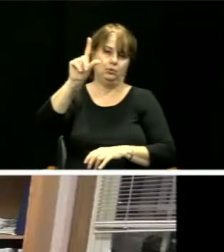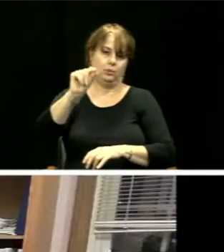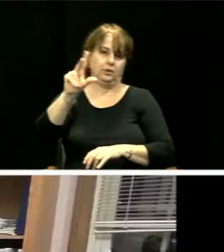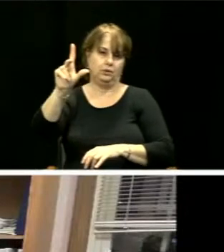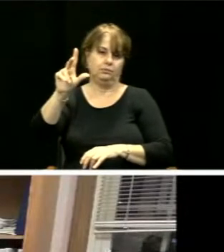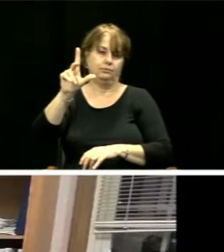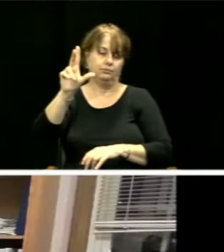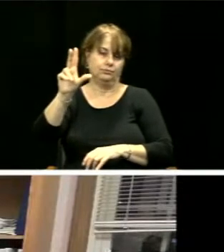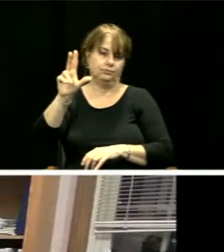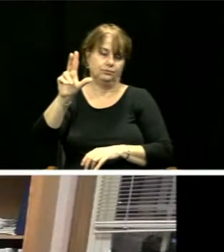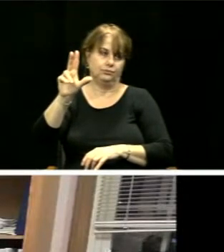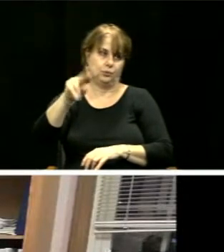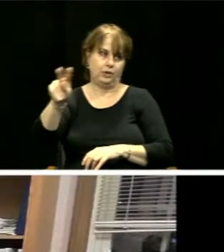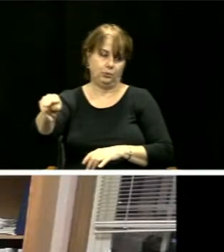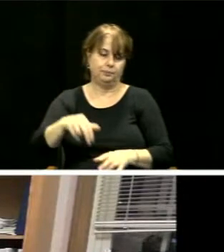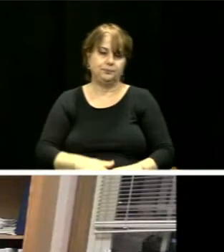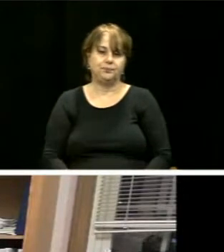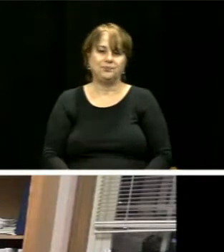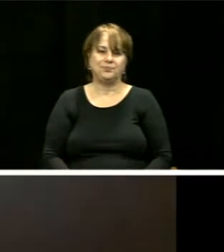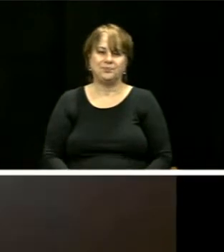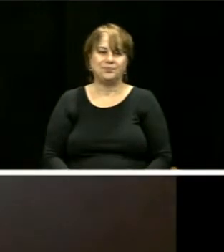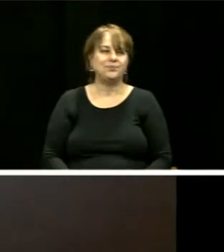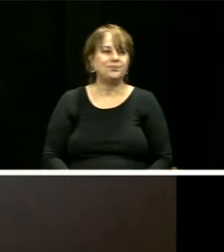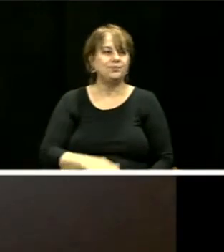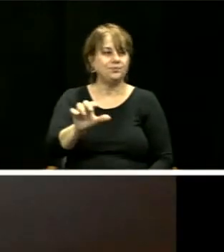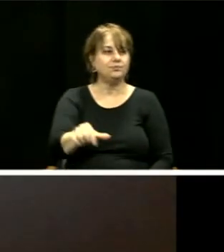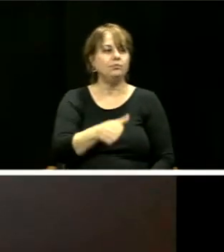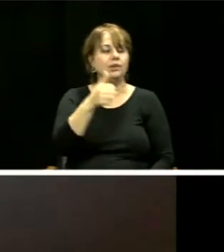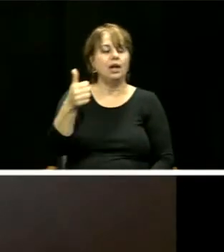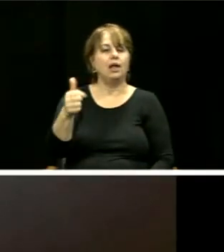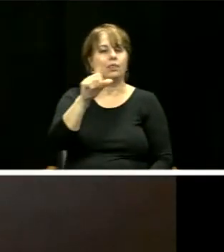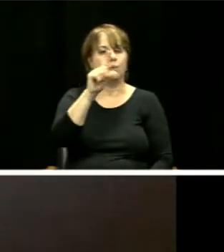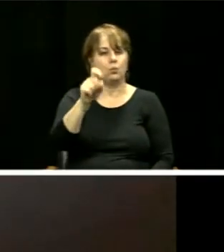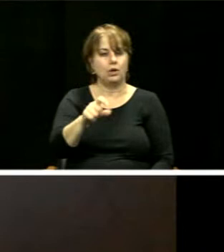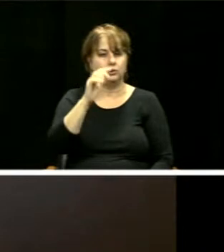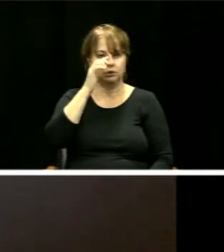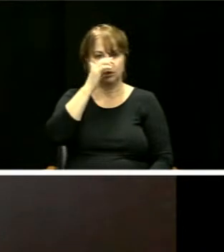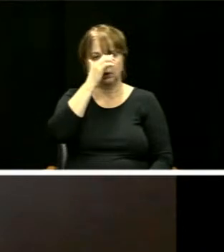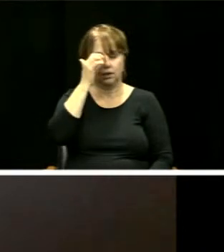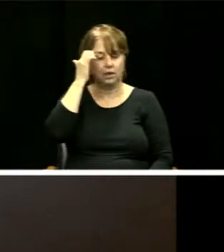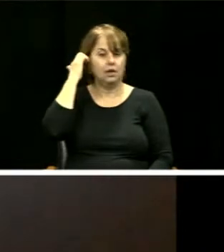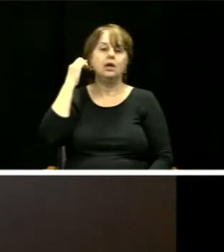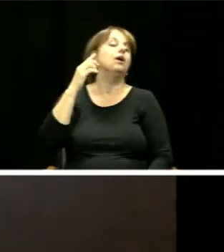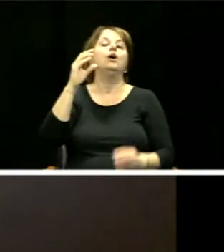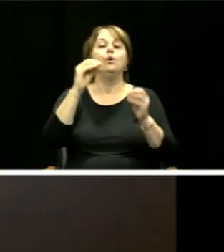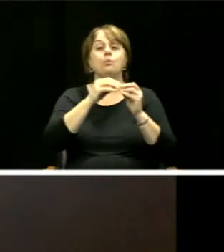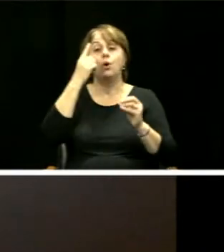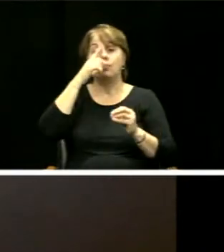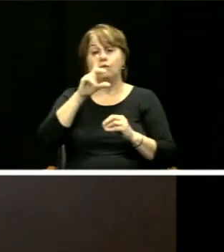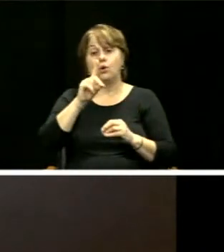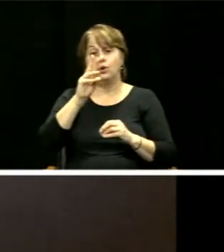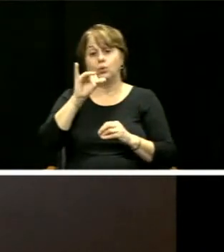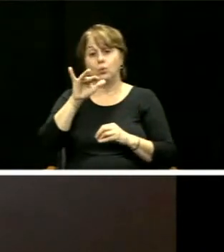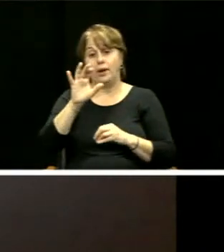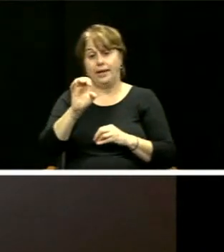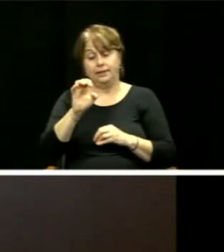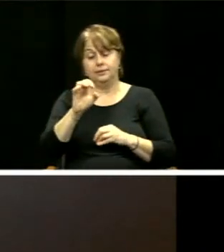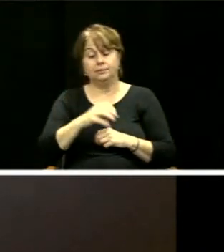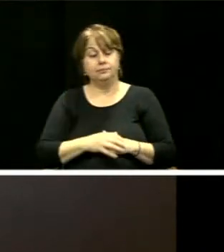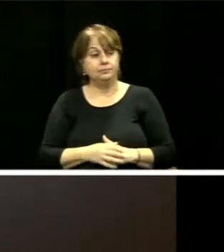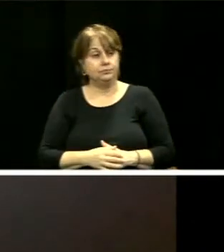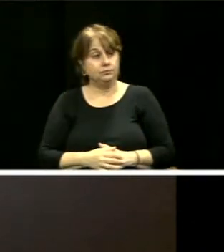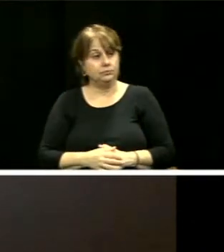Thank you. I have a couple more questions, and Dwayne, these are probably more yours than they are Joe's, so I apologize. Can